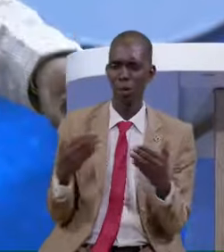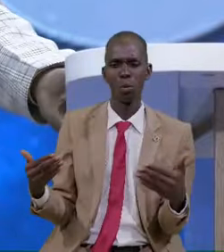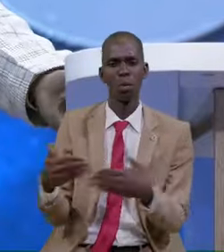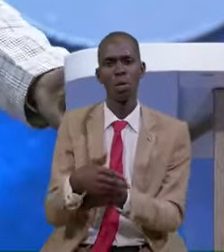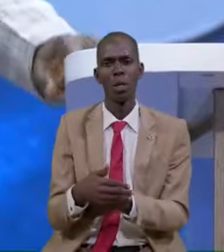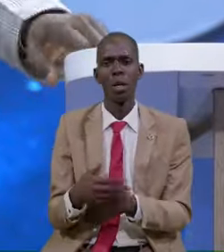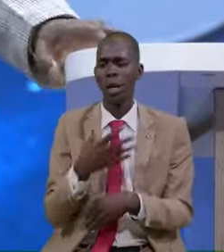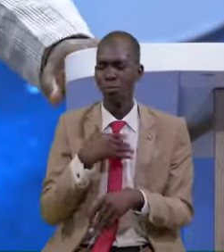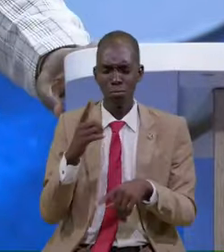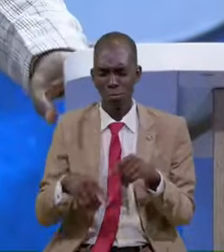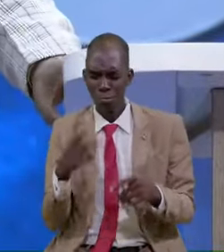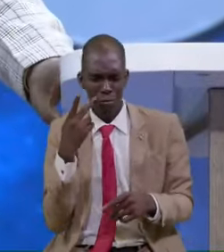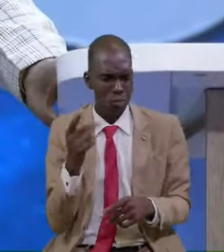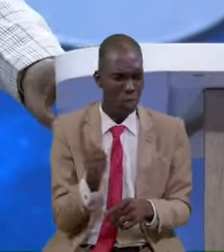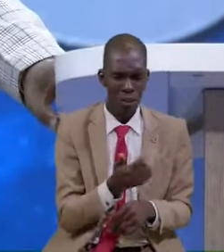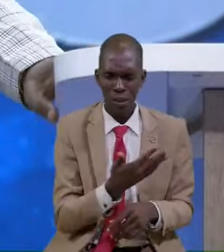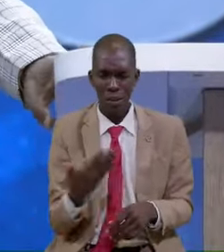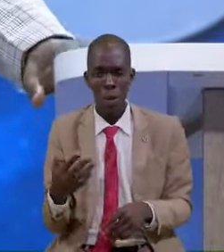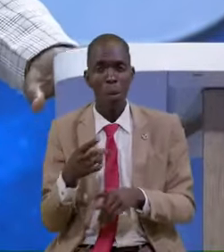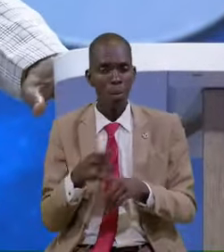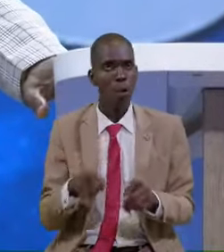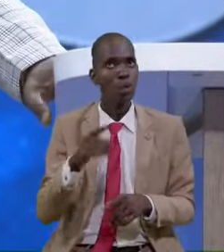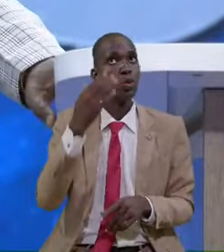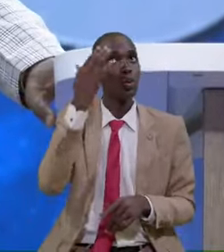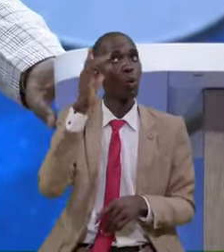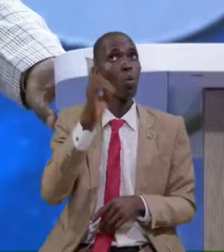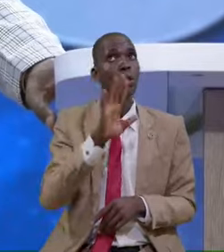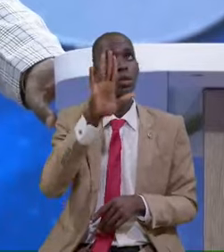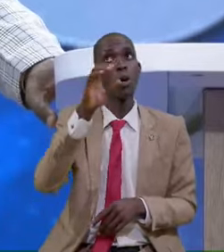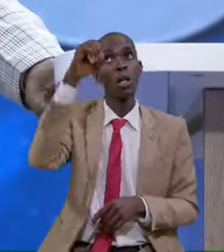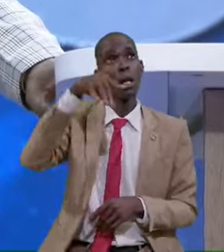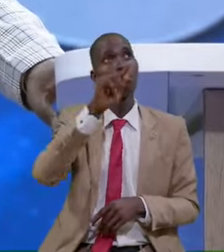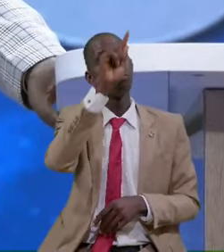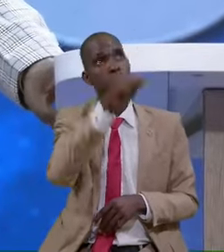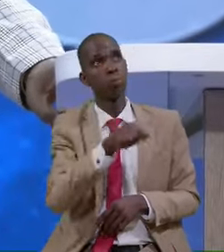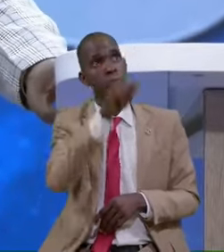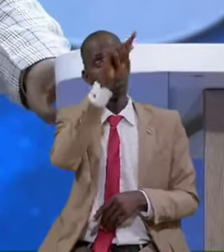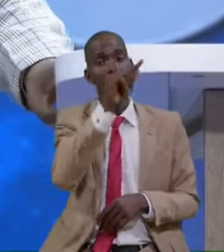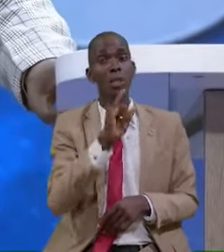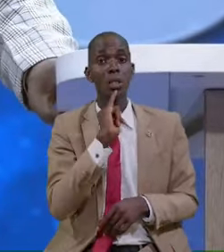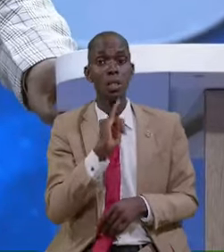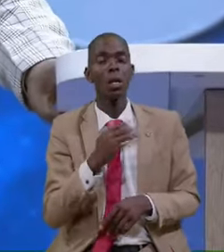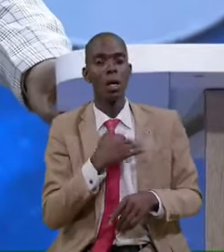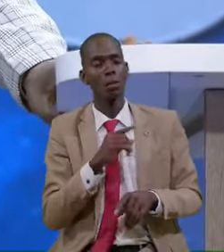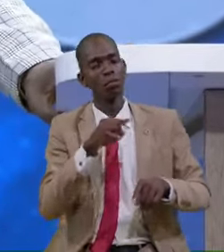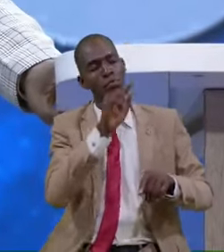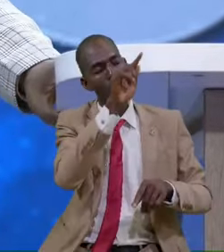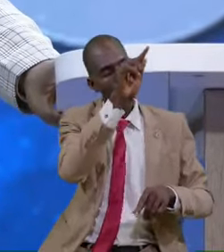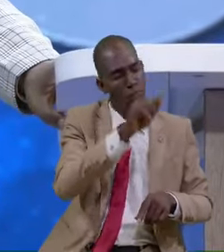see anything, but you happen to know where the switch is, and you put it on, and the light